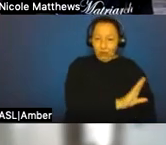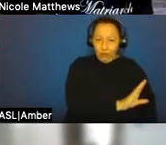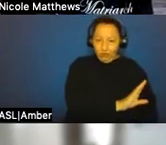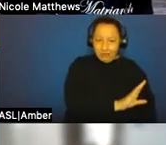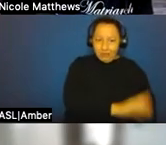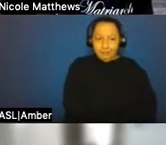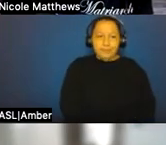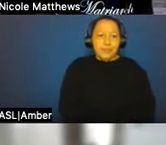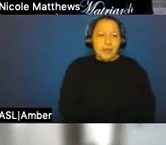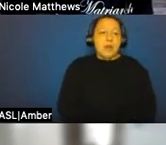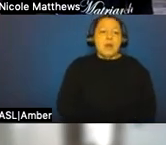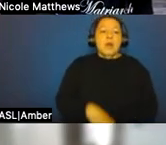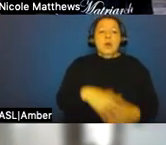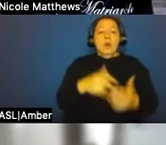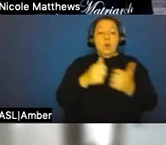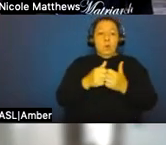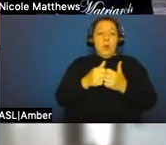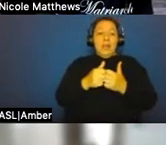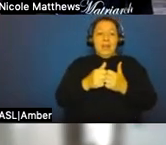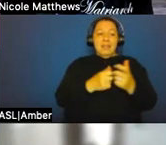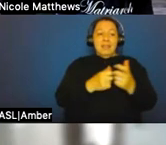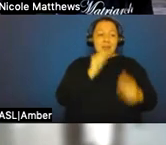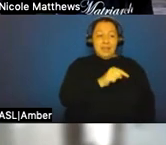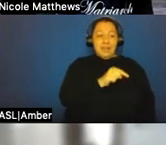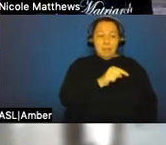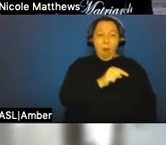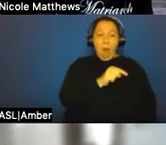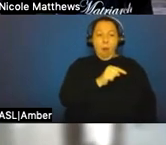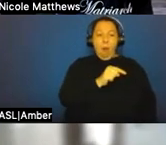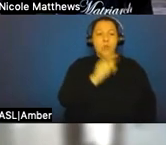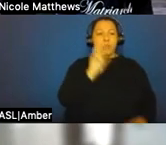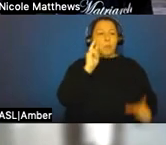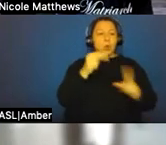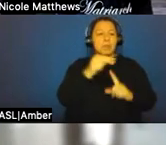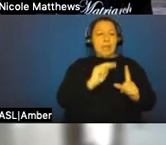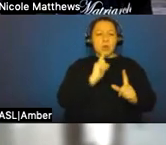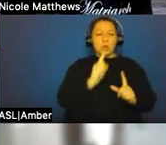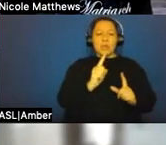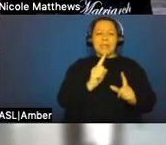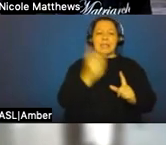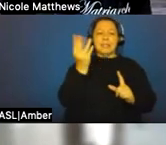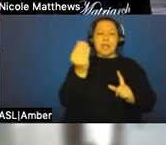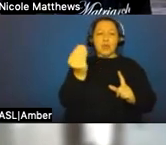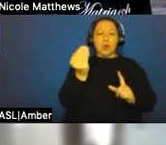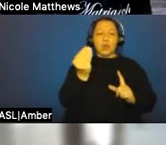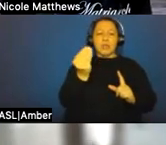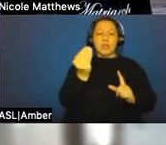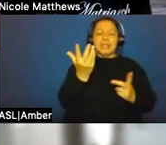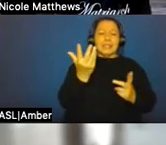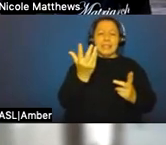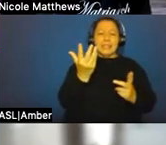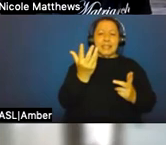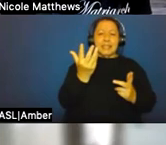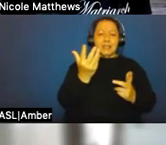With an advocacy model, the view is that it's an externally imposed trauma, right? It's something that happened to